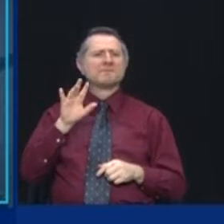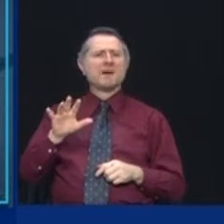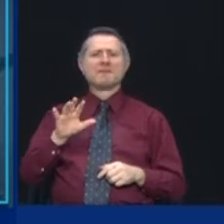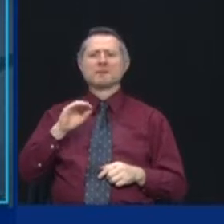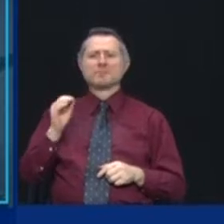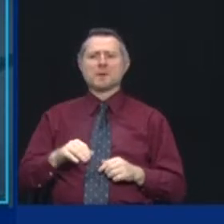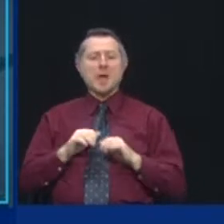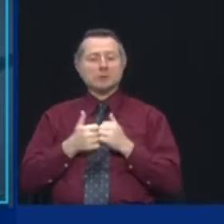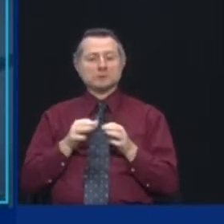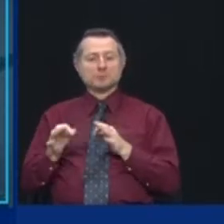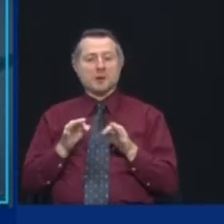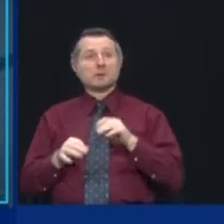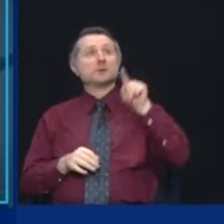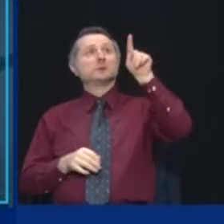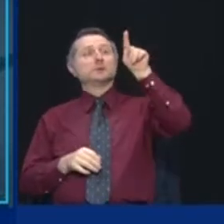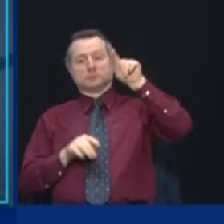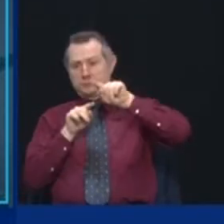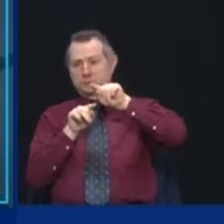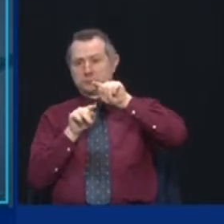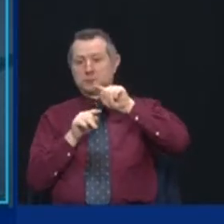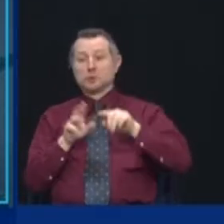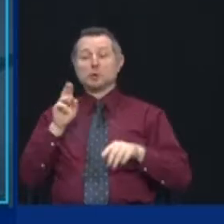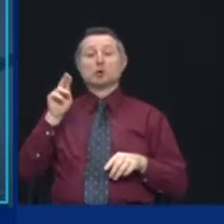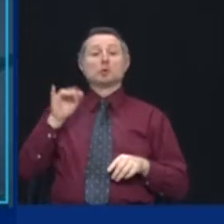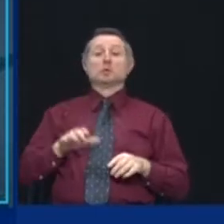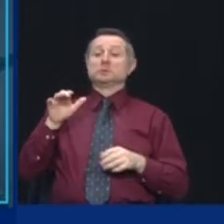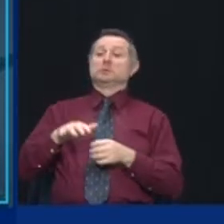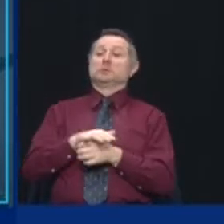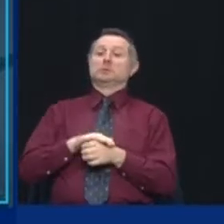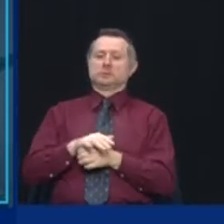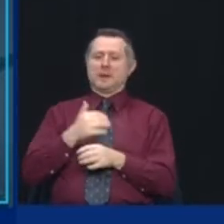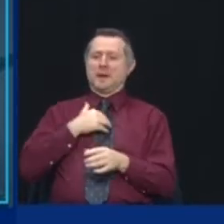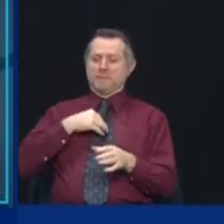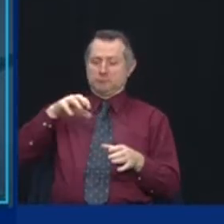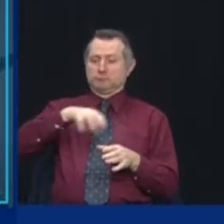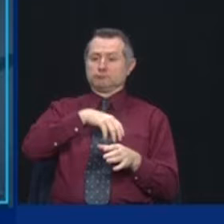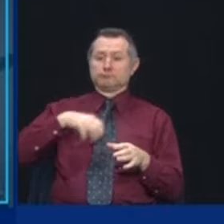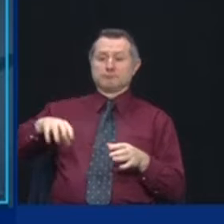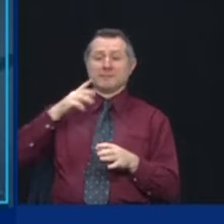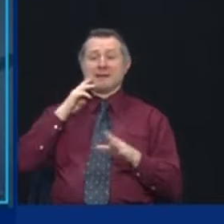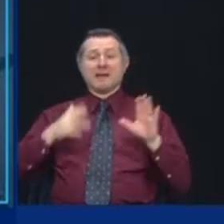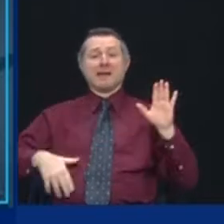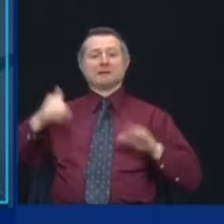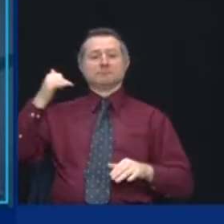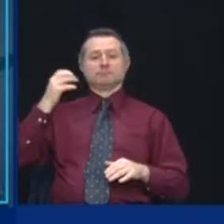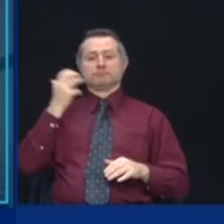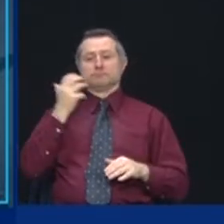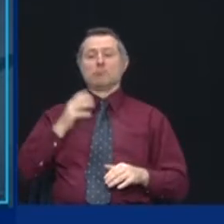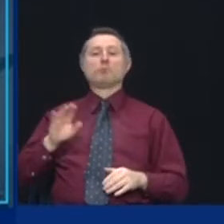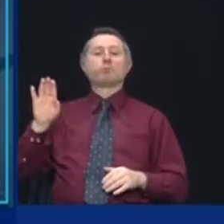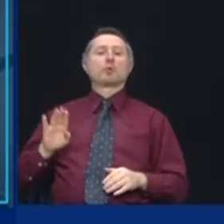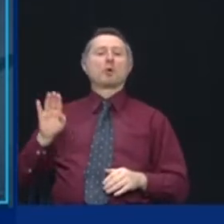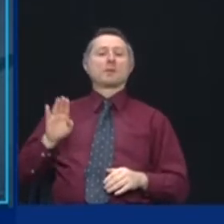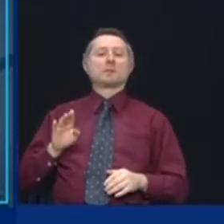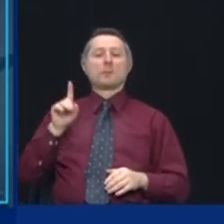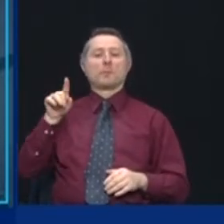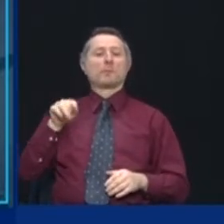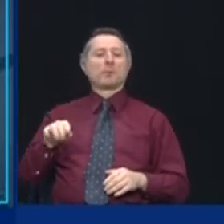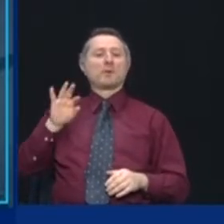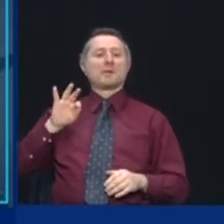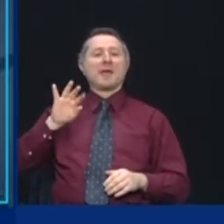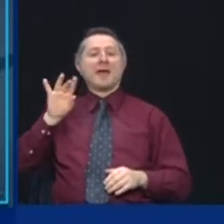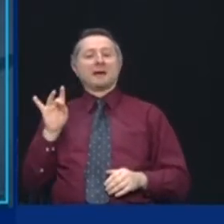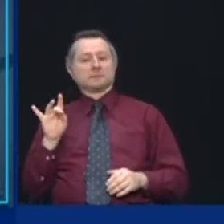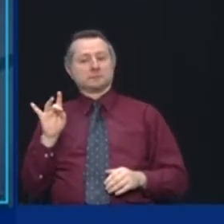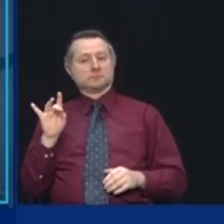Within New York City, you have highest rate Brooklyn 1.9, Staten